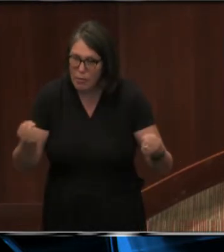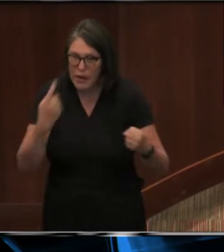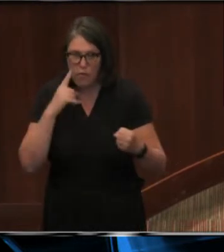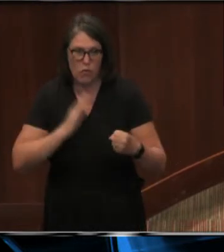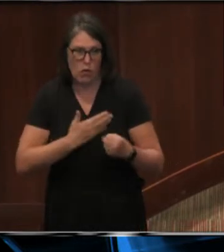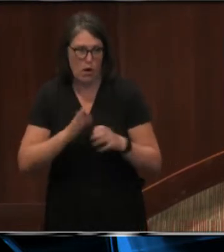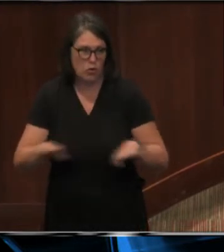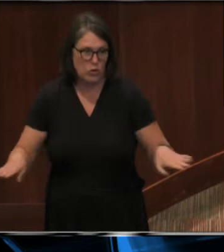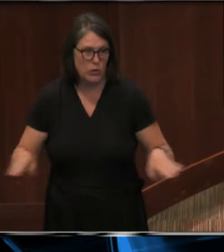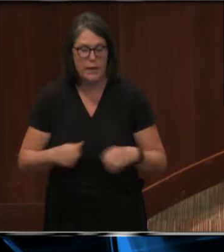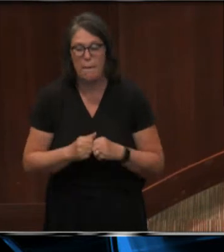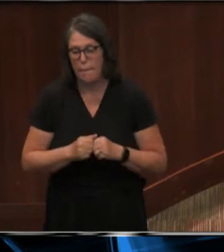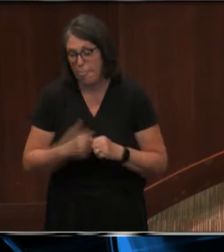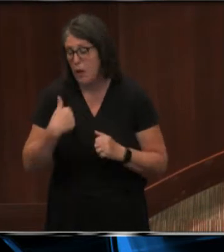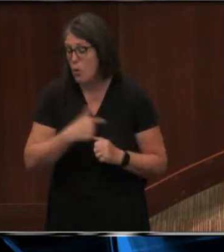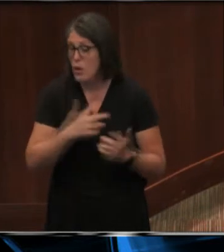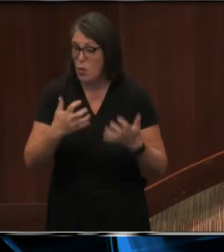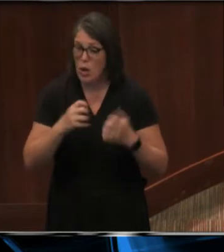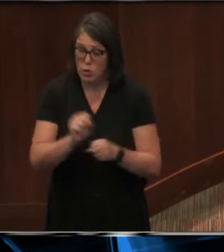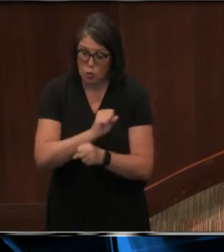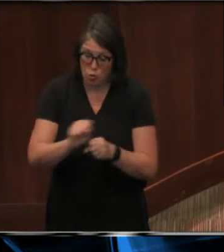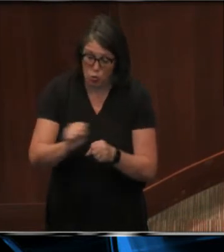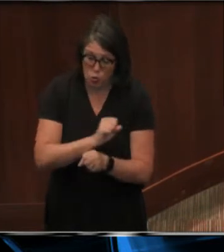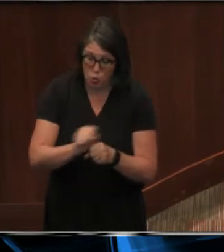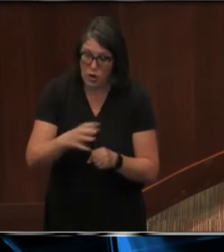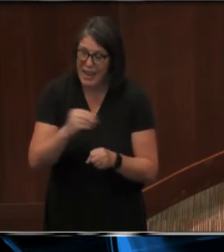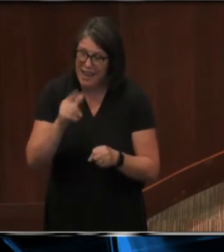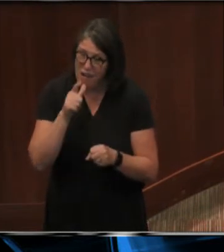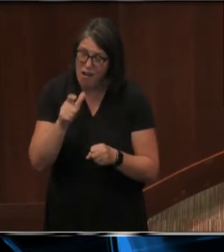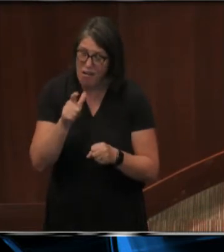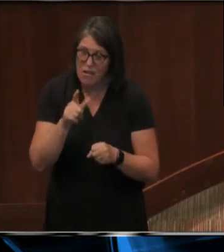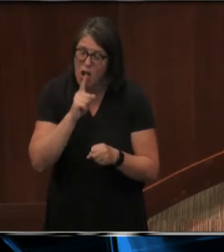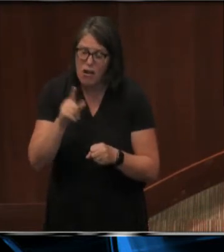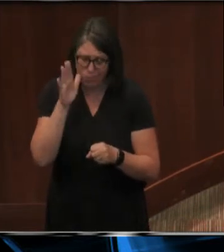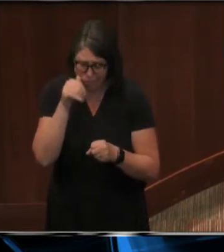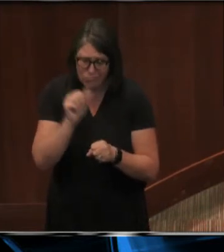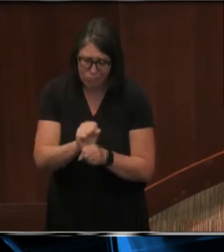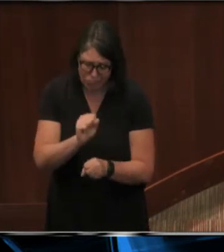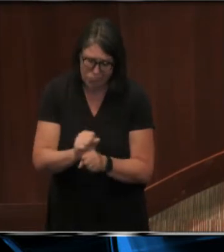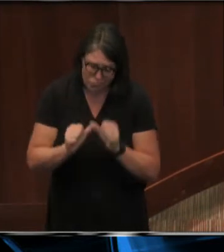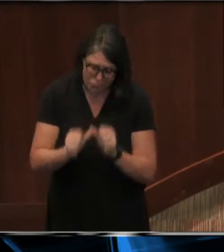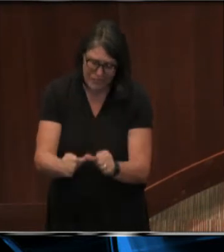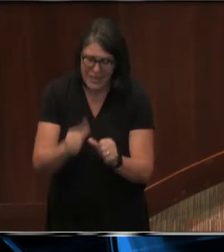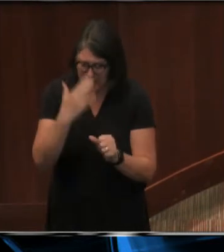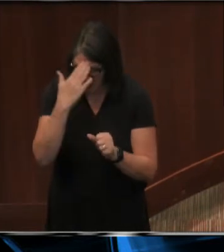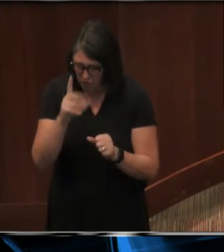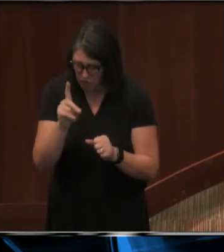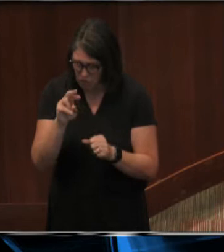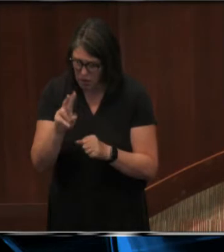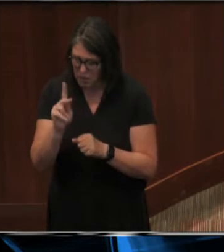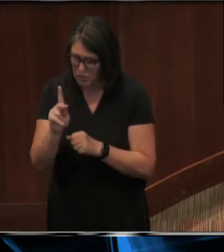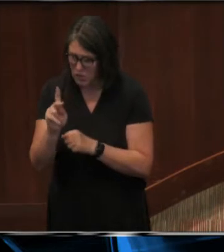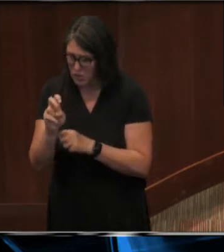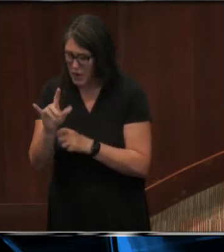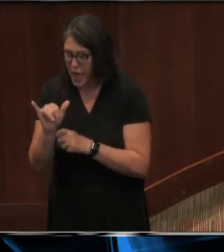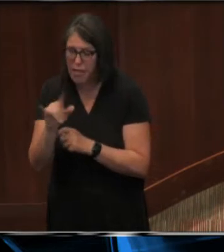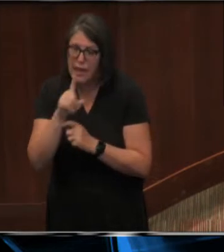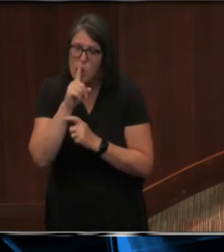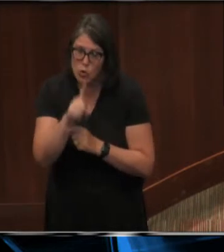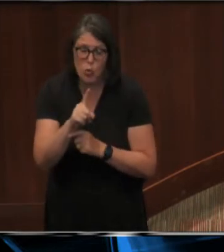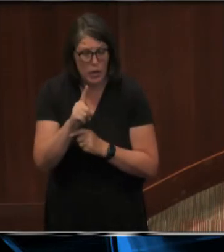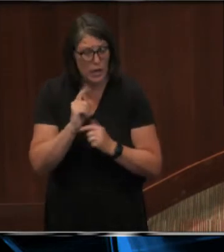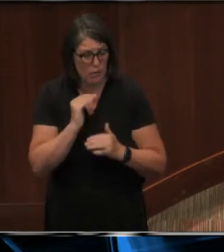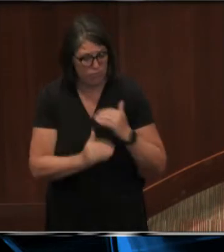children. And so we want to work and are diligently working, and I know Dr. Kelly is really spearheading much of this with our